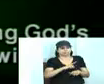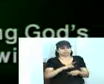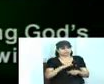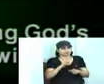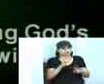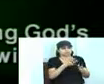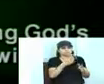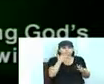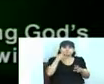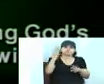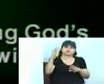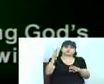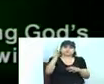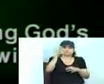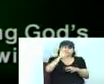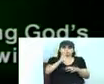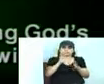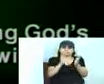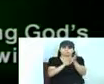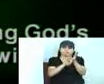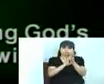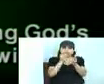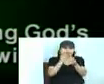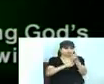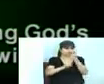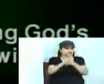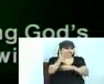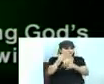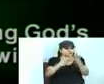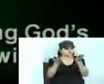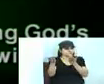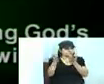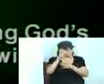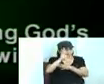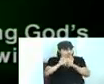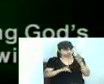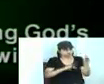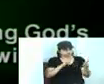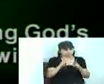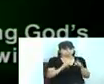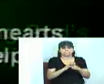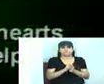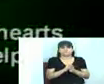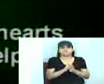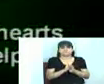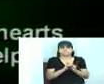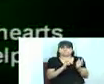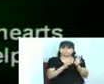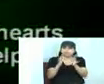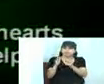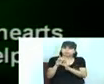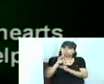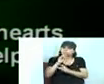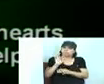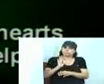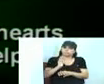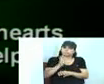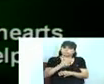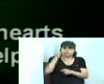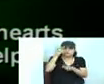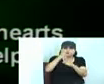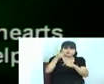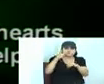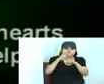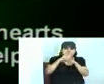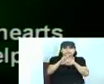sing God's praises. With our hands, we will serve God's people. Jesus, who is our brother,